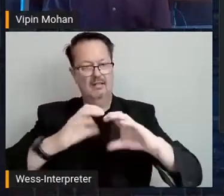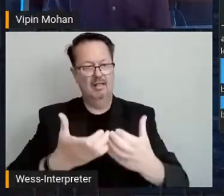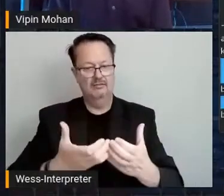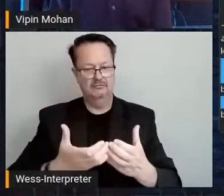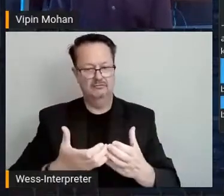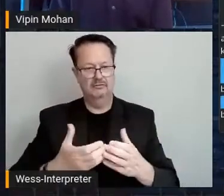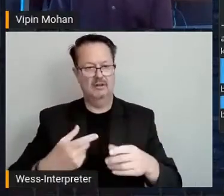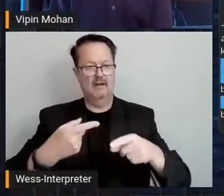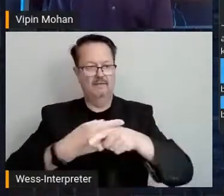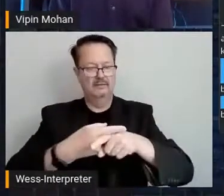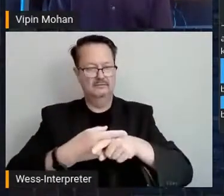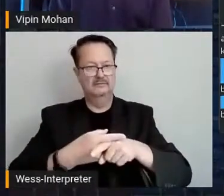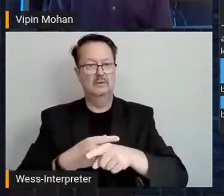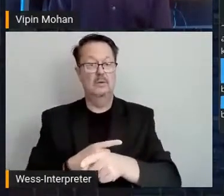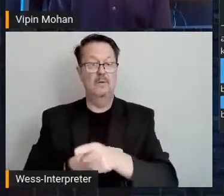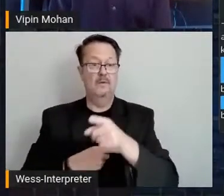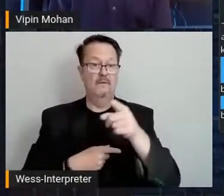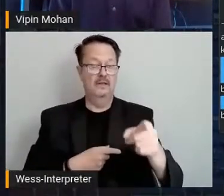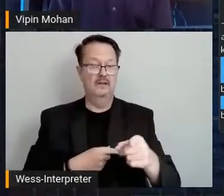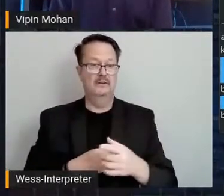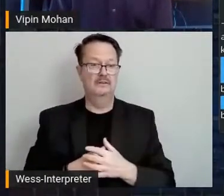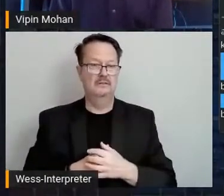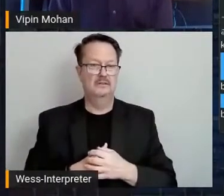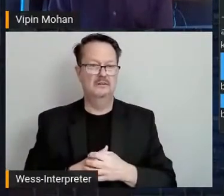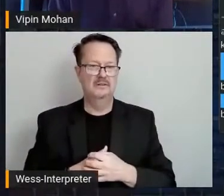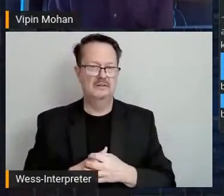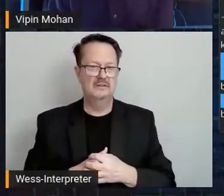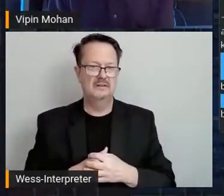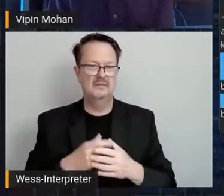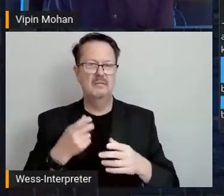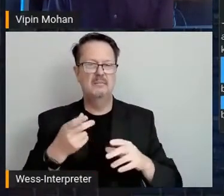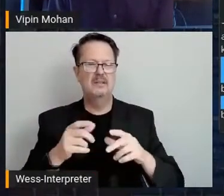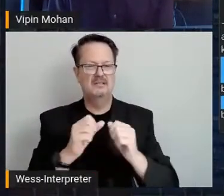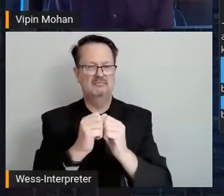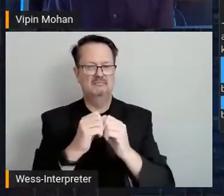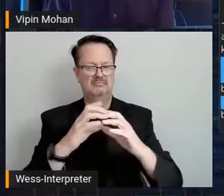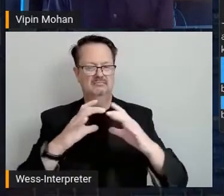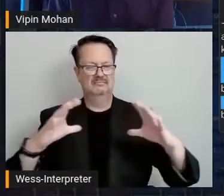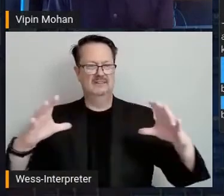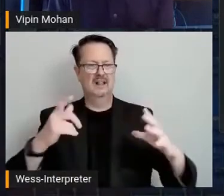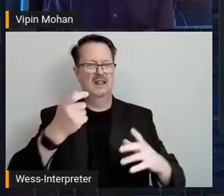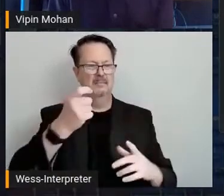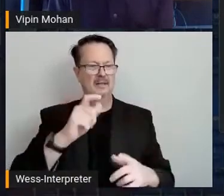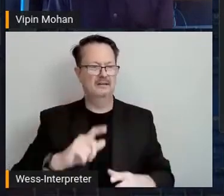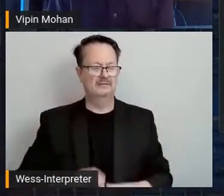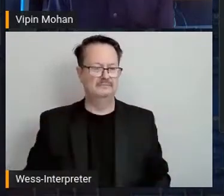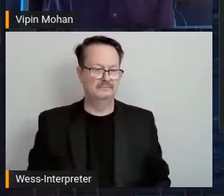So over here, let me just increase the font size a bit.